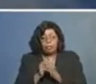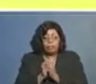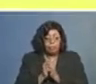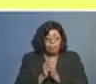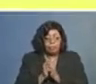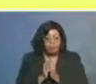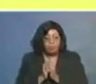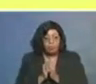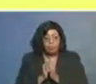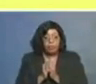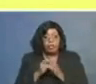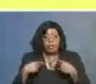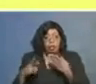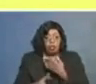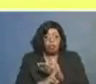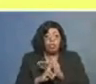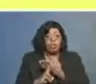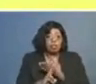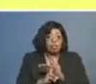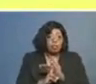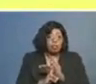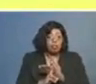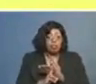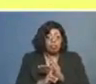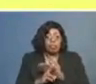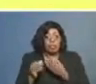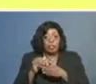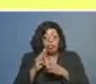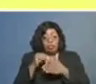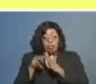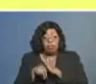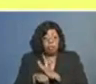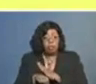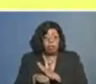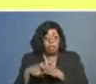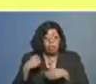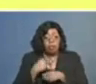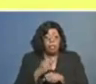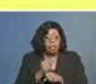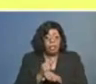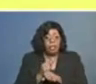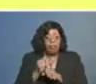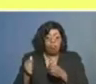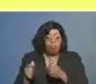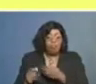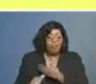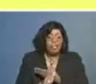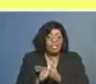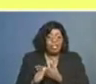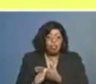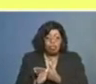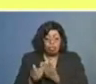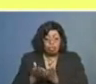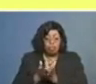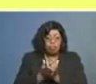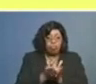Well, despite the obvious risk, there seems to be no letting up with migrants making the dangerous trek to the Bahamas. Still, as our